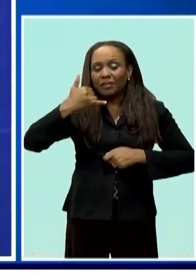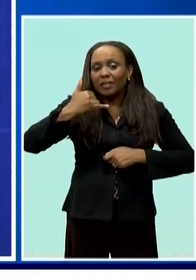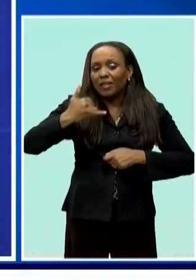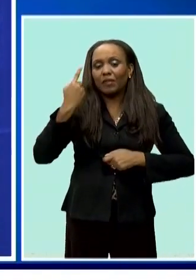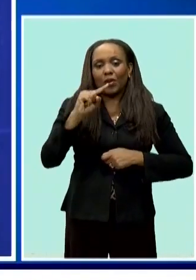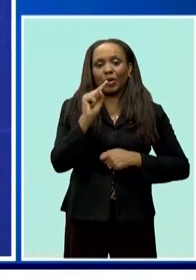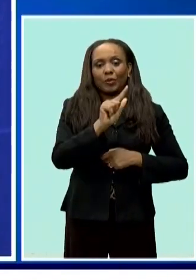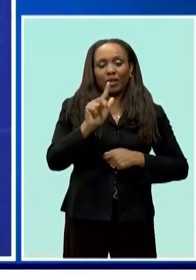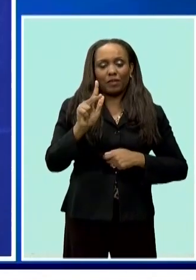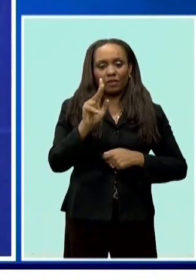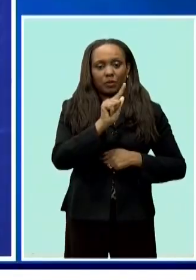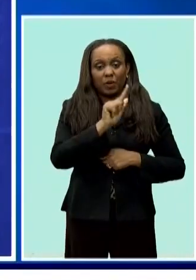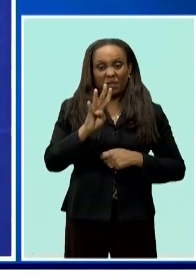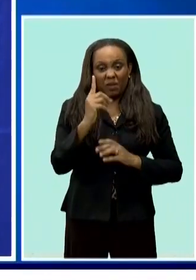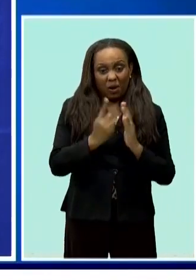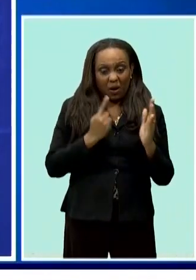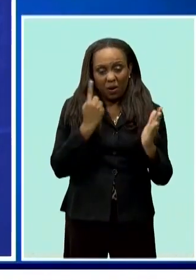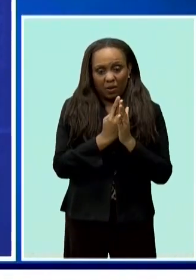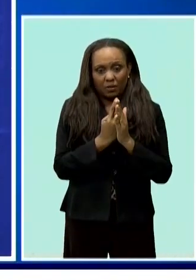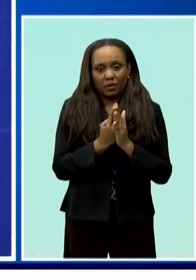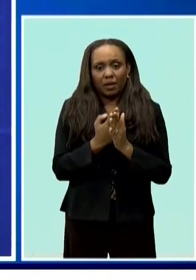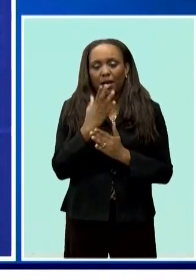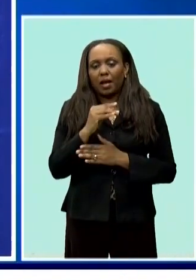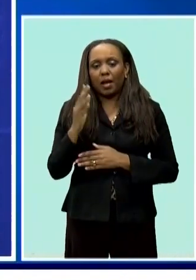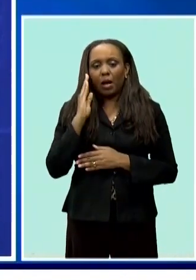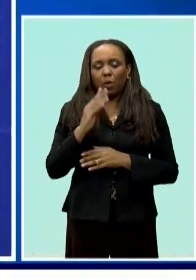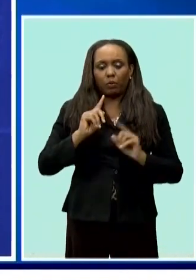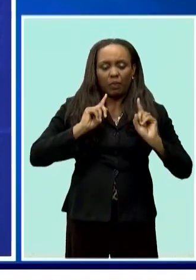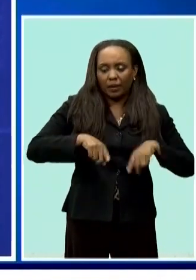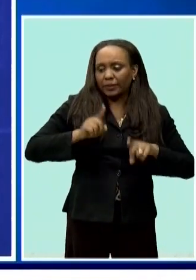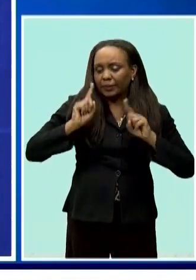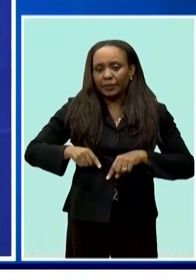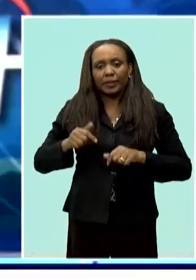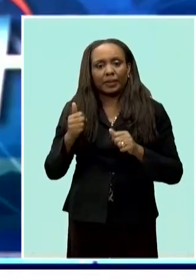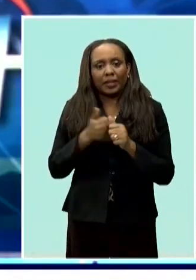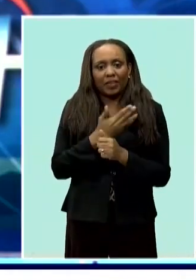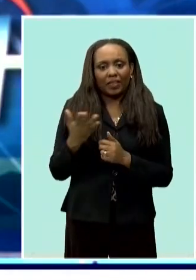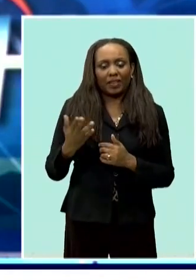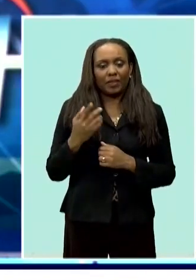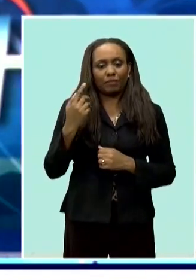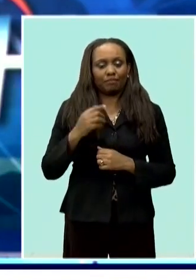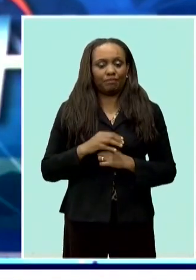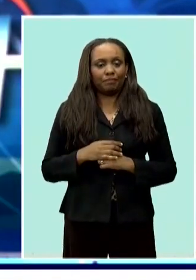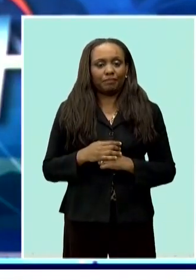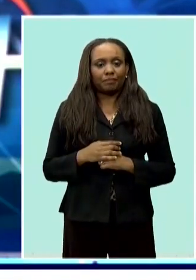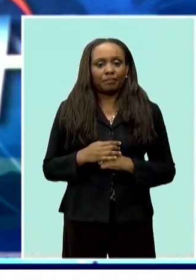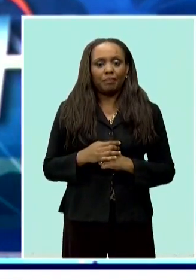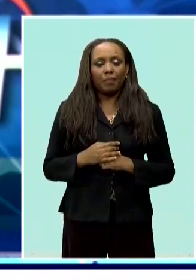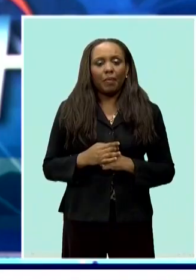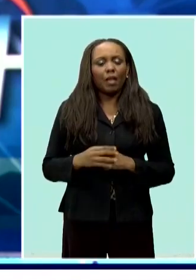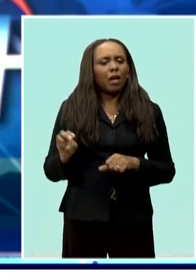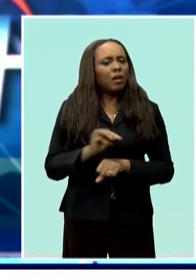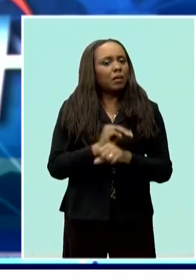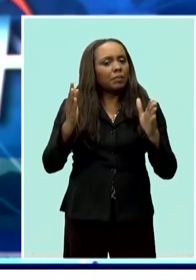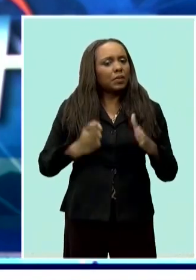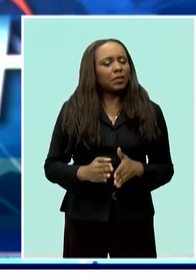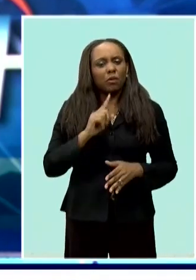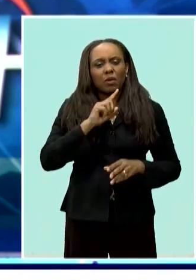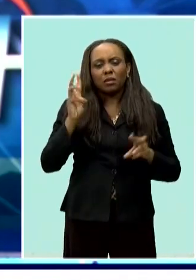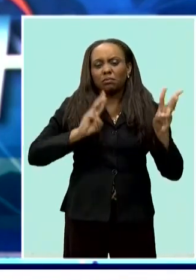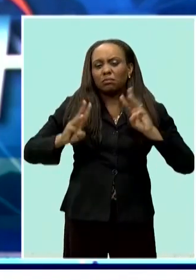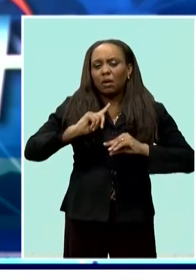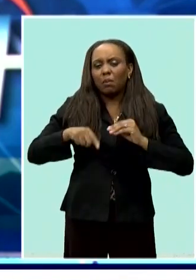social workers from the Barbados Association of Professional Social Workers have volunteered their time and